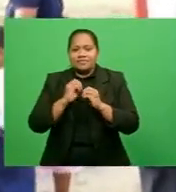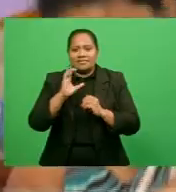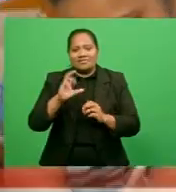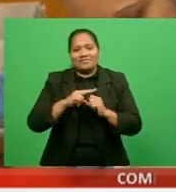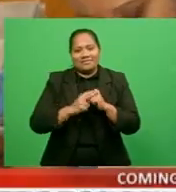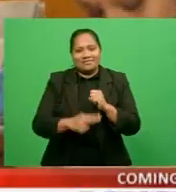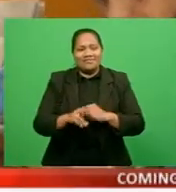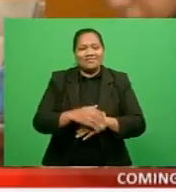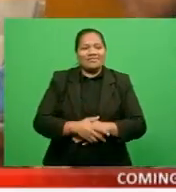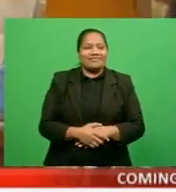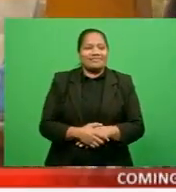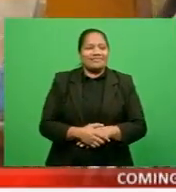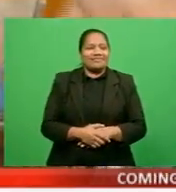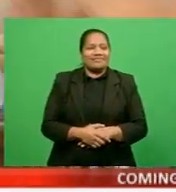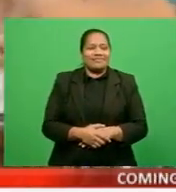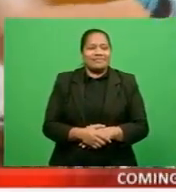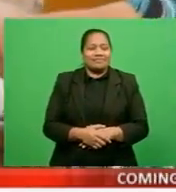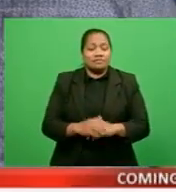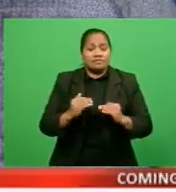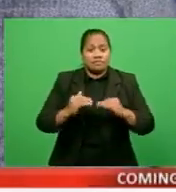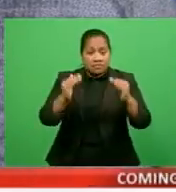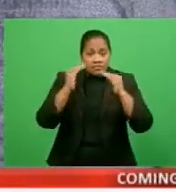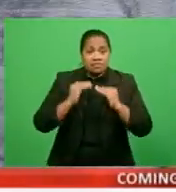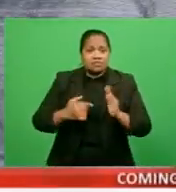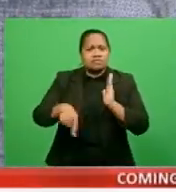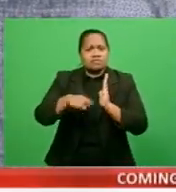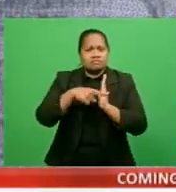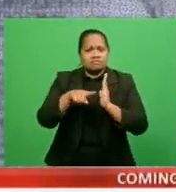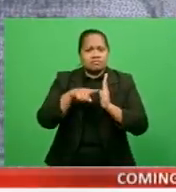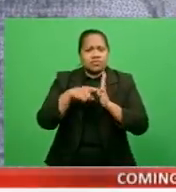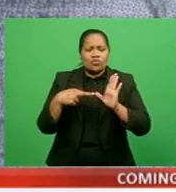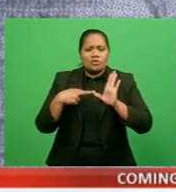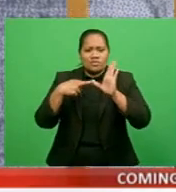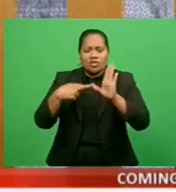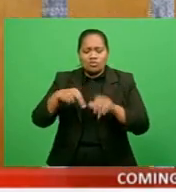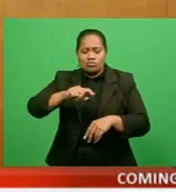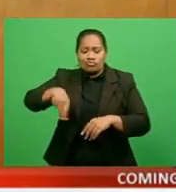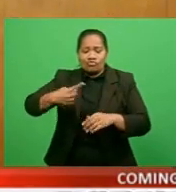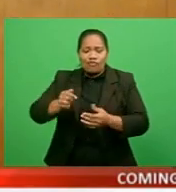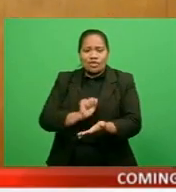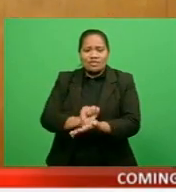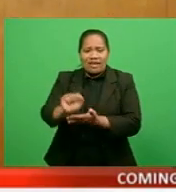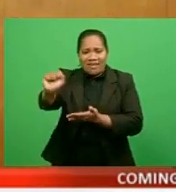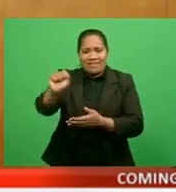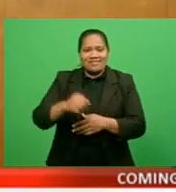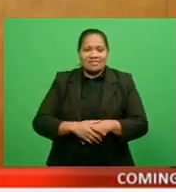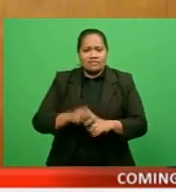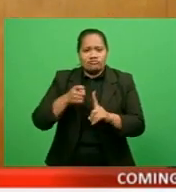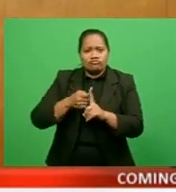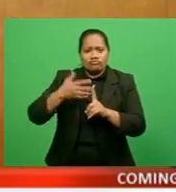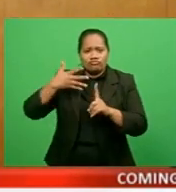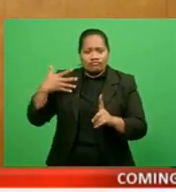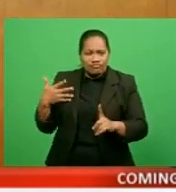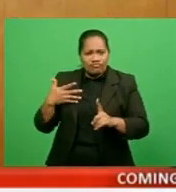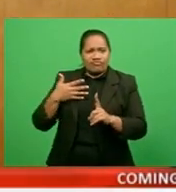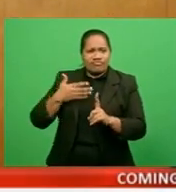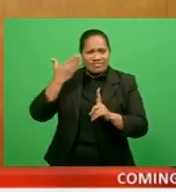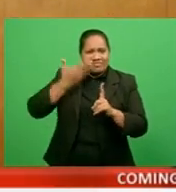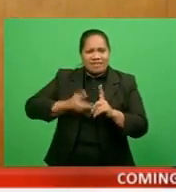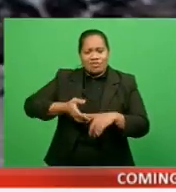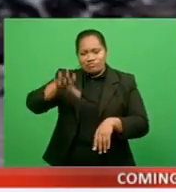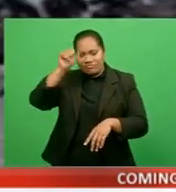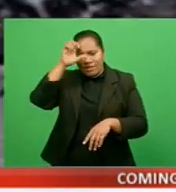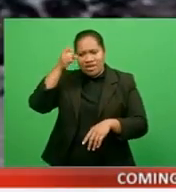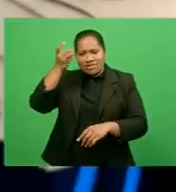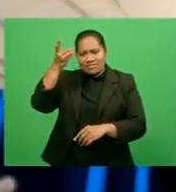News. Up ahead, positive response to SUVA on sale, and former diplomat recalls Independence